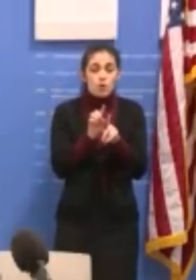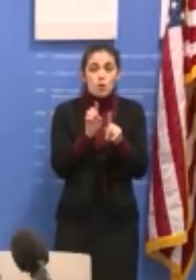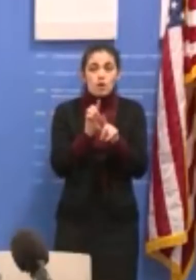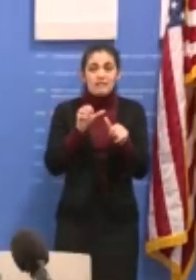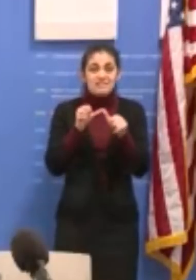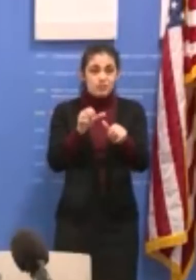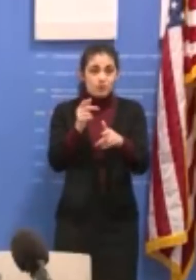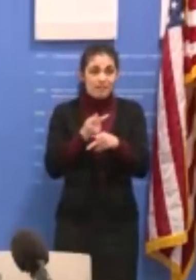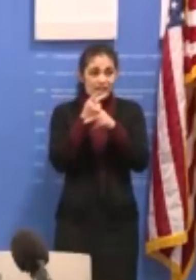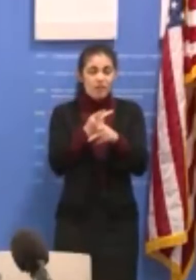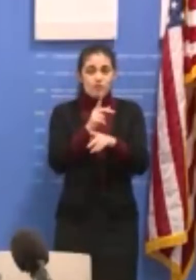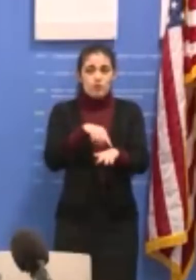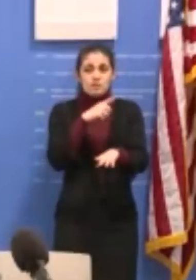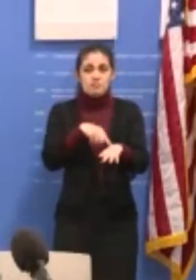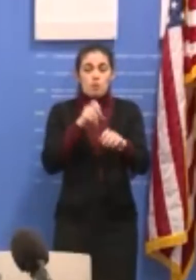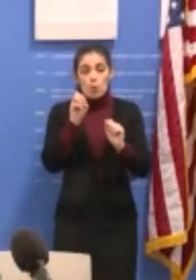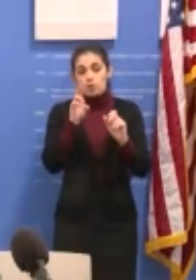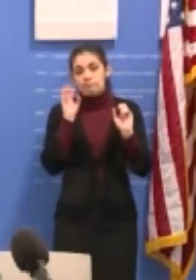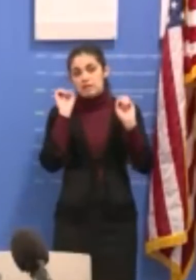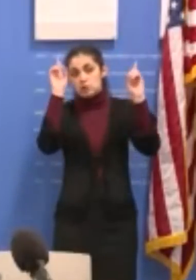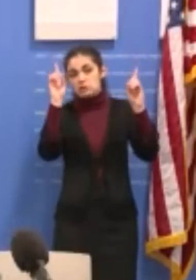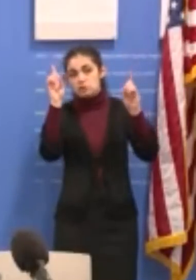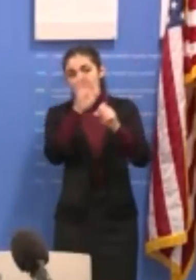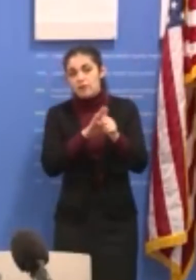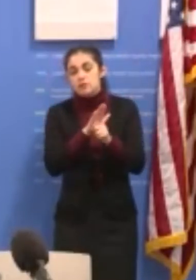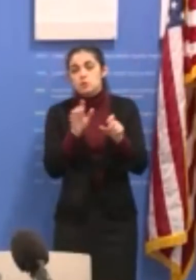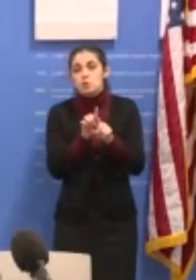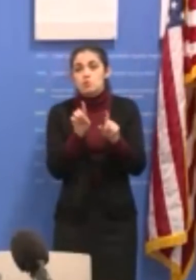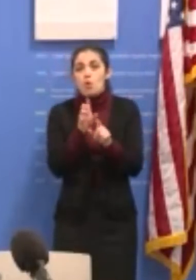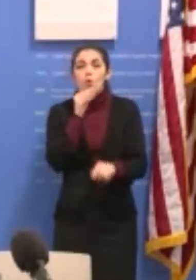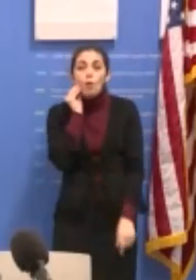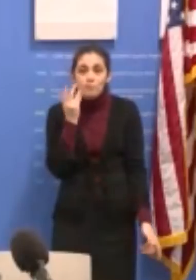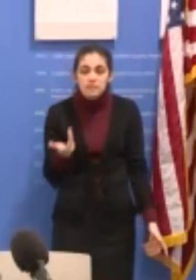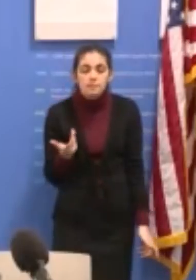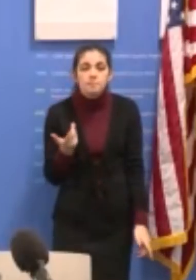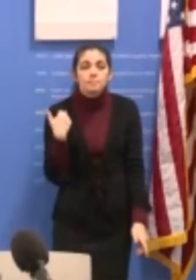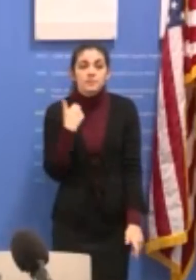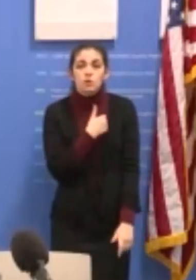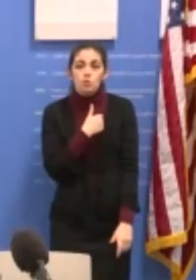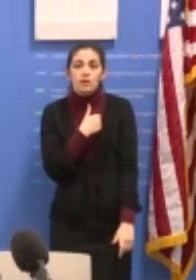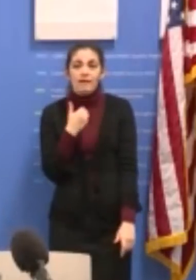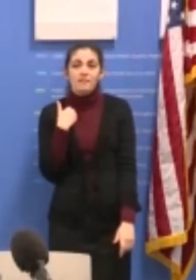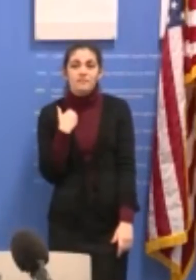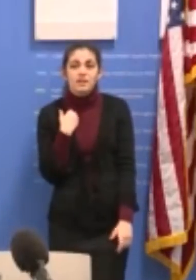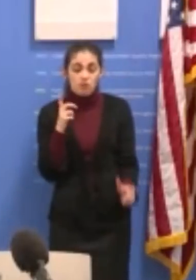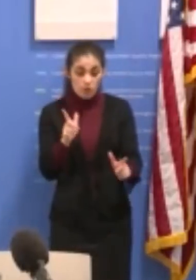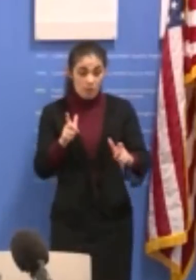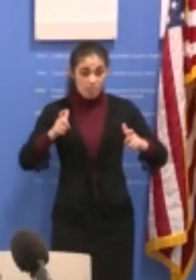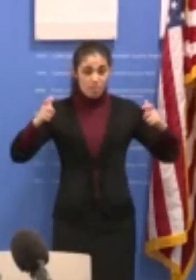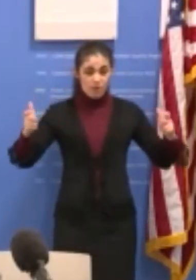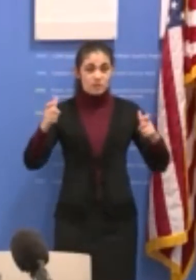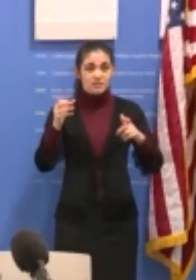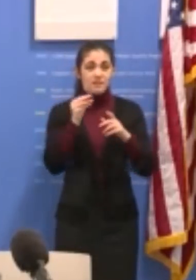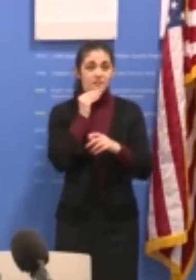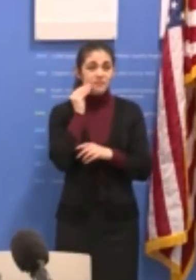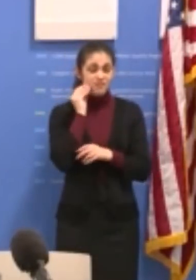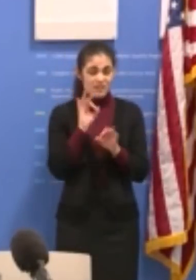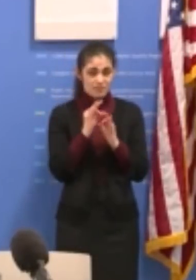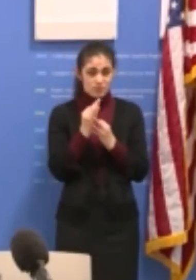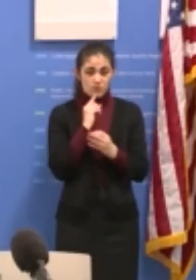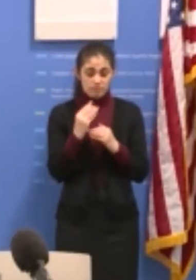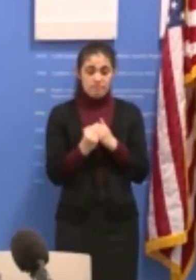us to educational locations. They've led us to homes. We have some large families who've been very impacted